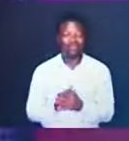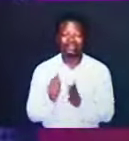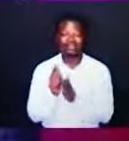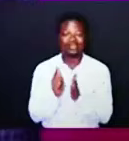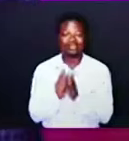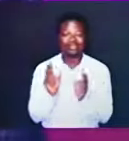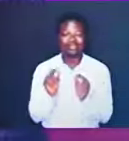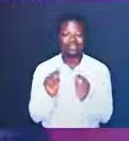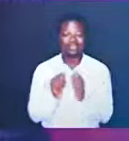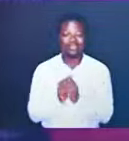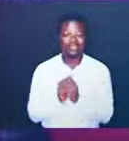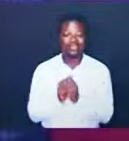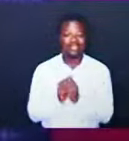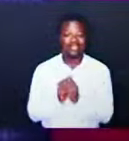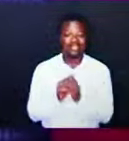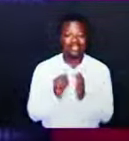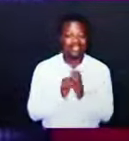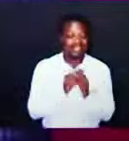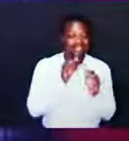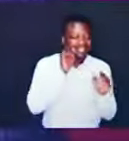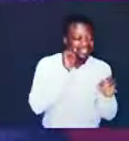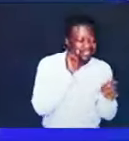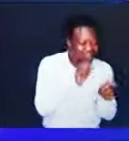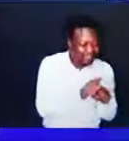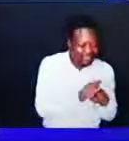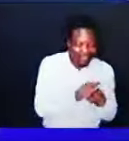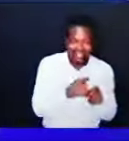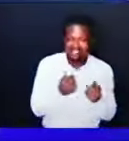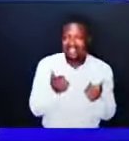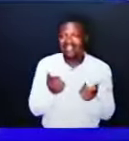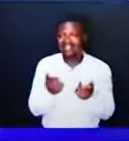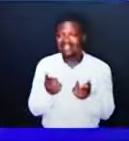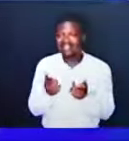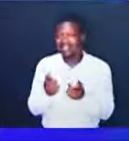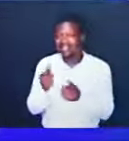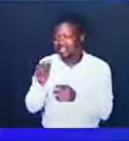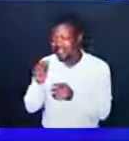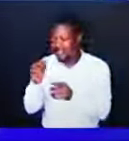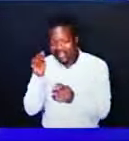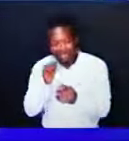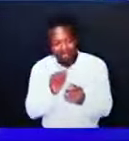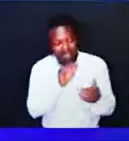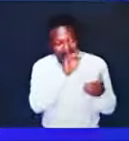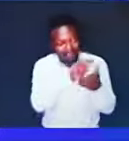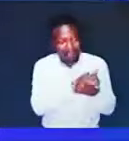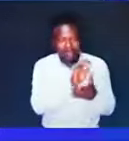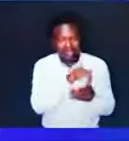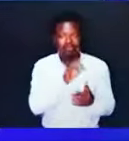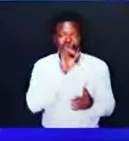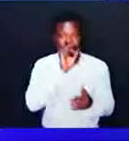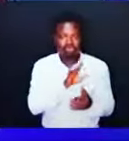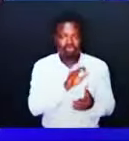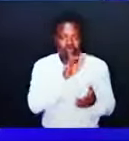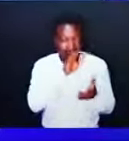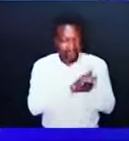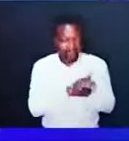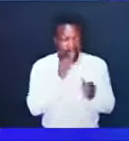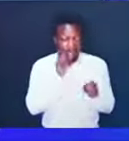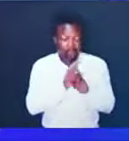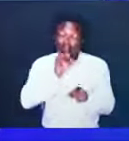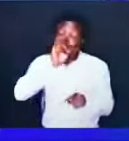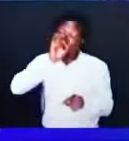those sisters, believing sisters that we have married, In natural fact, we have married our